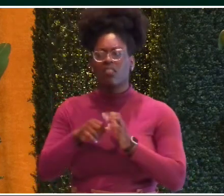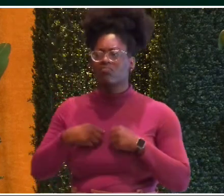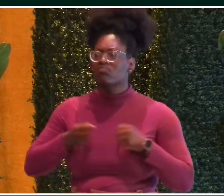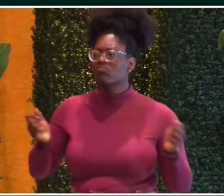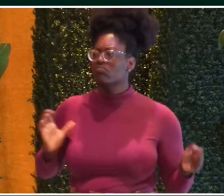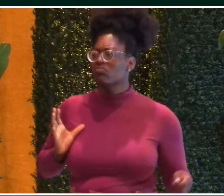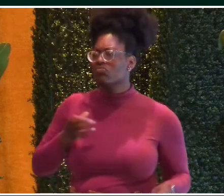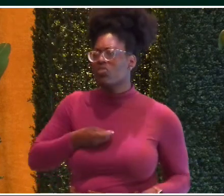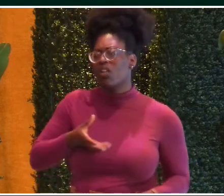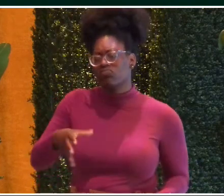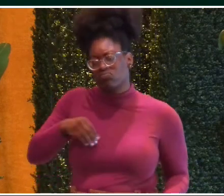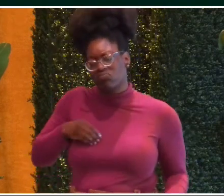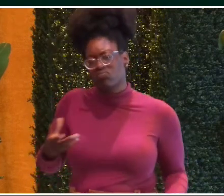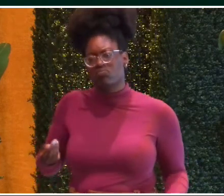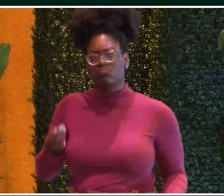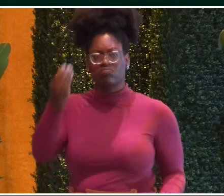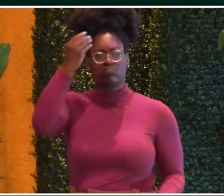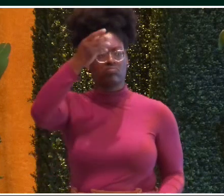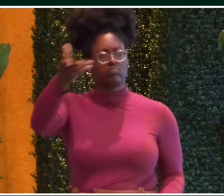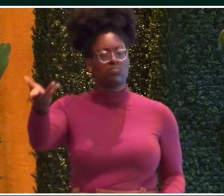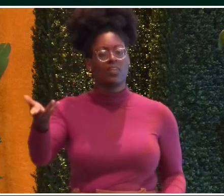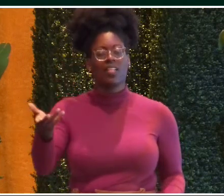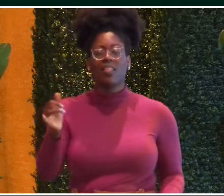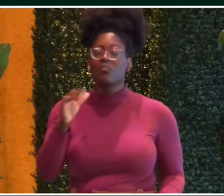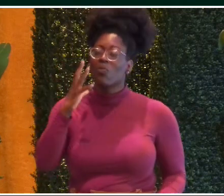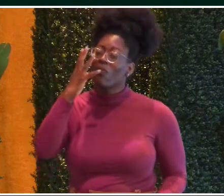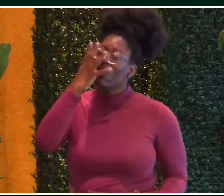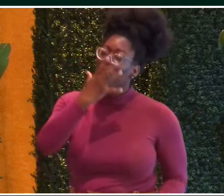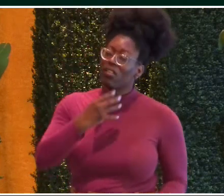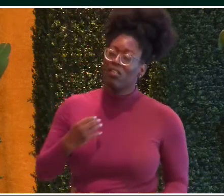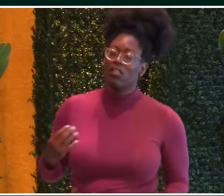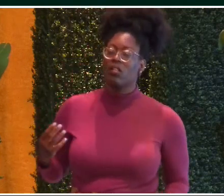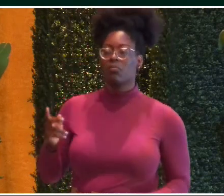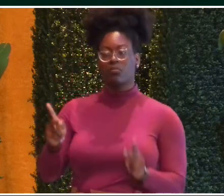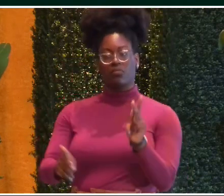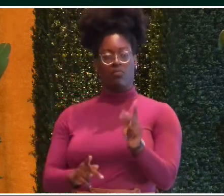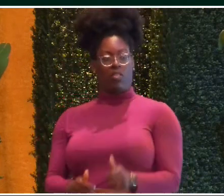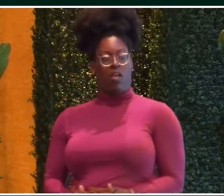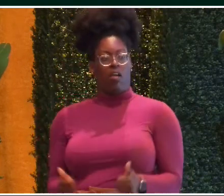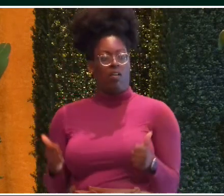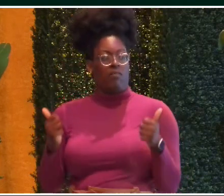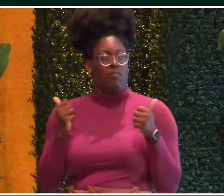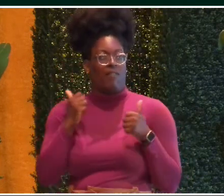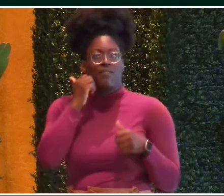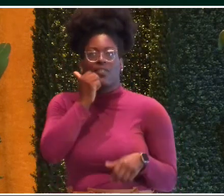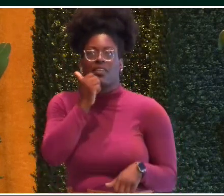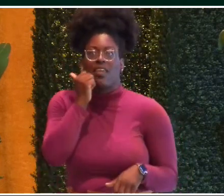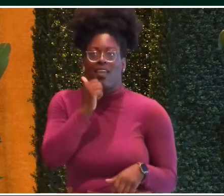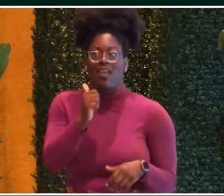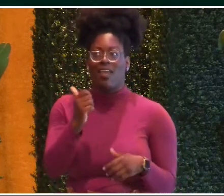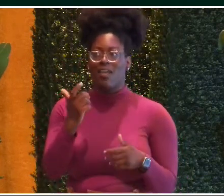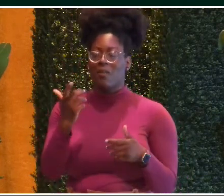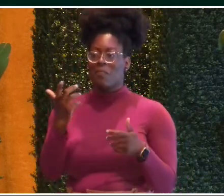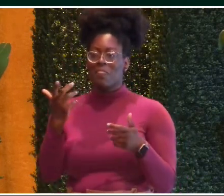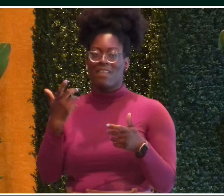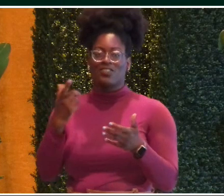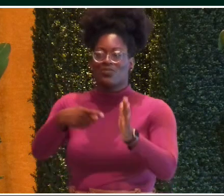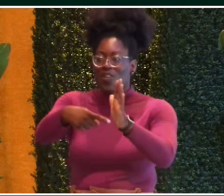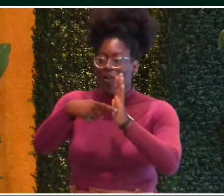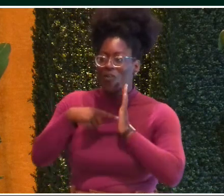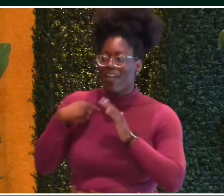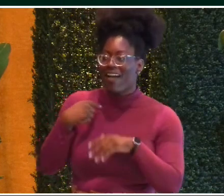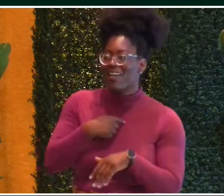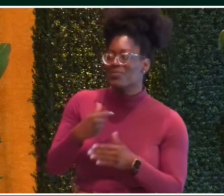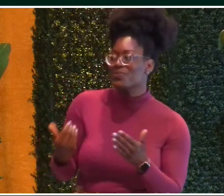to our lens. Think about how our lives are being enriched every day by folks coming in and showing us new ways of interacting